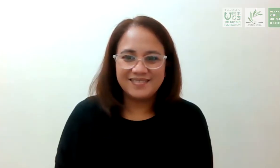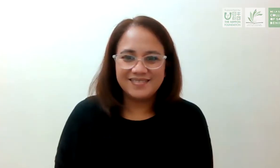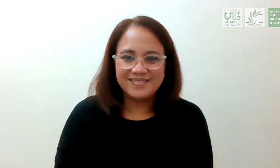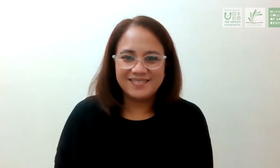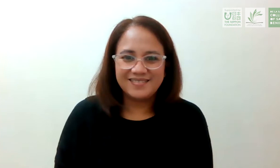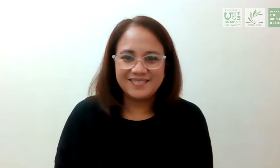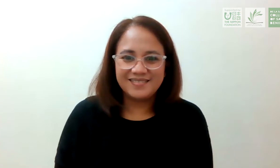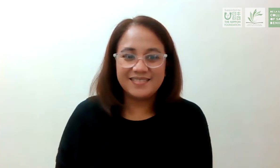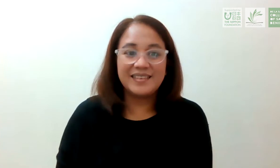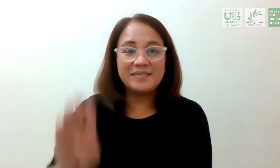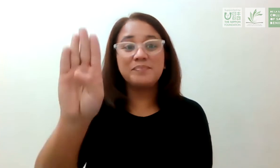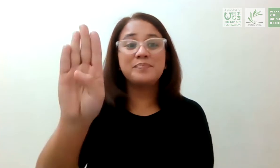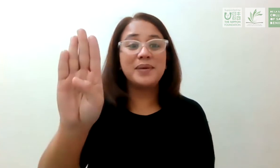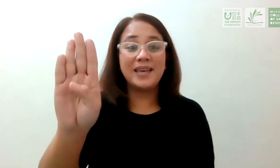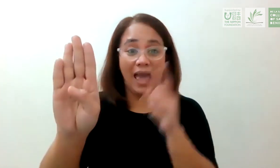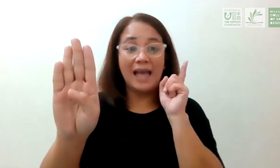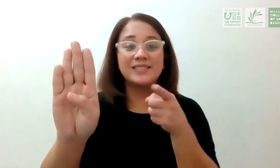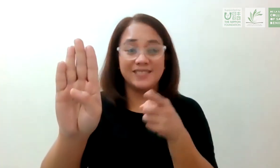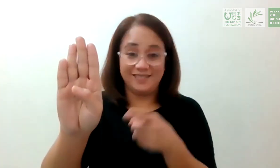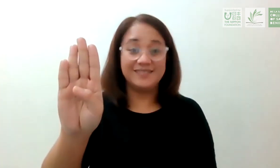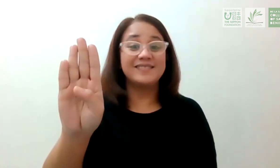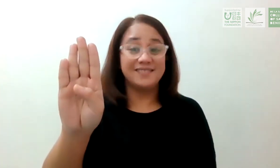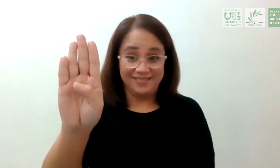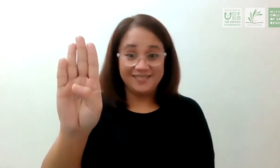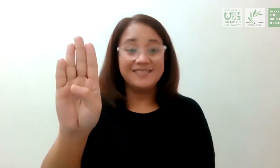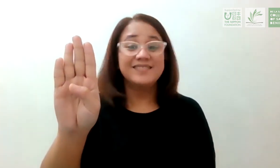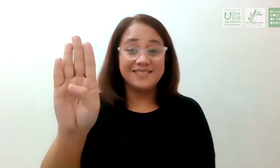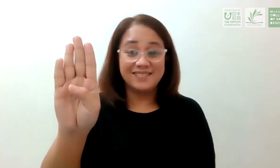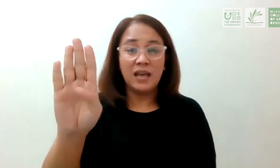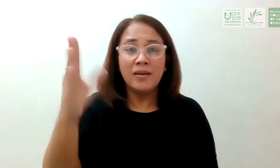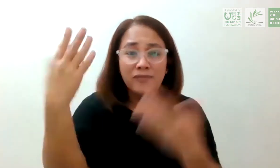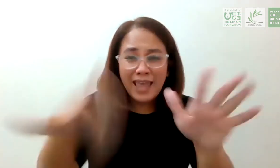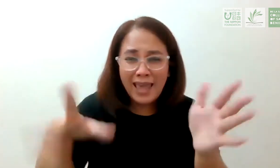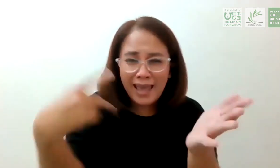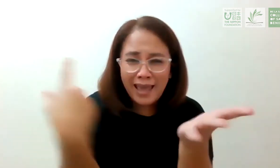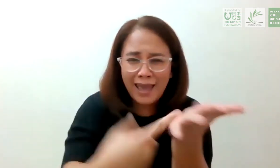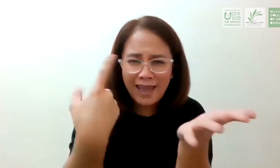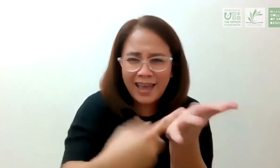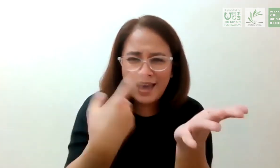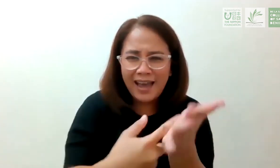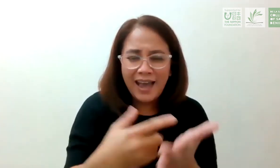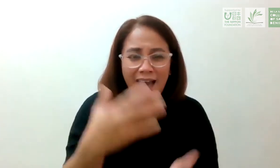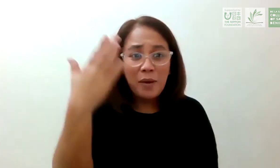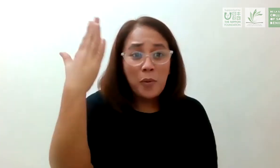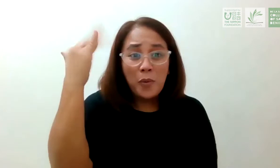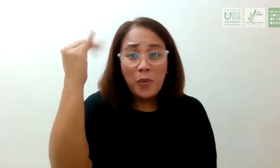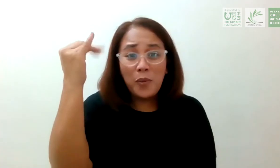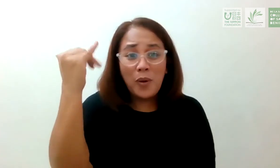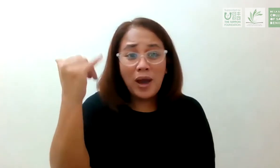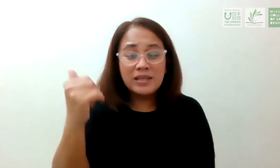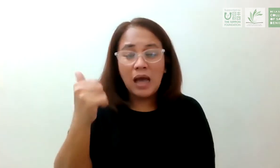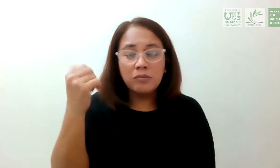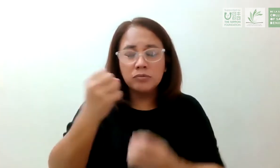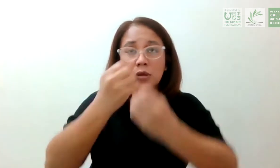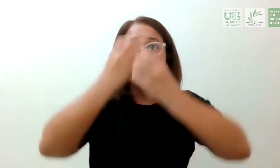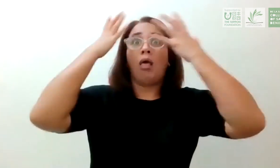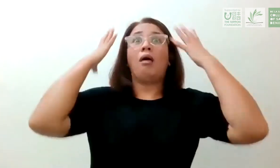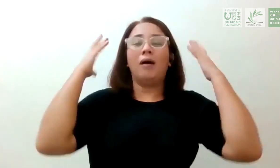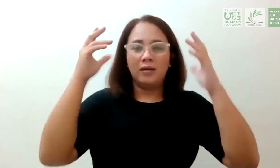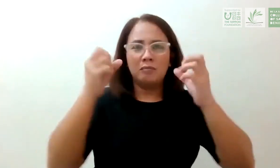B, yes, B. We talked about this because you don't want to overwhelm people with too